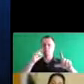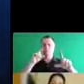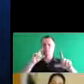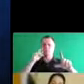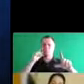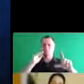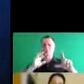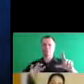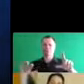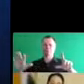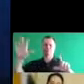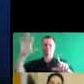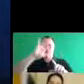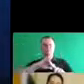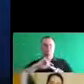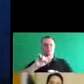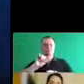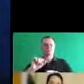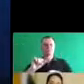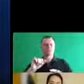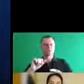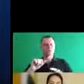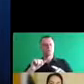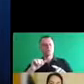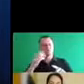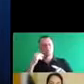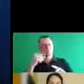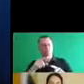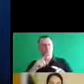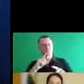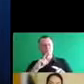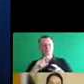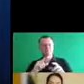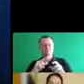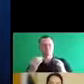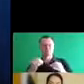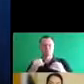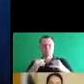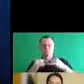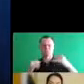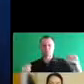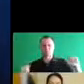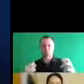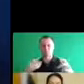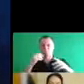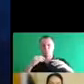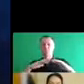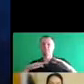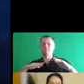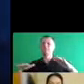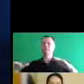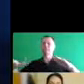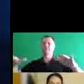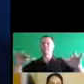the water here is kind of really hopeful because it is borderless. There's an idea that you can travel anywhere